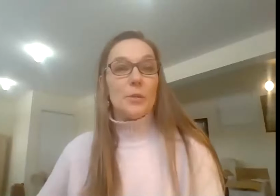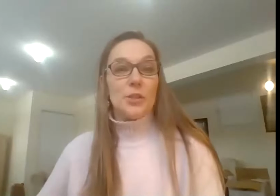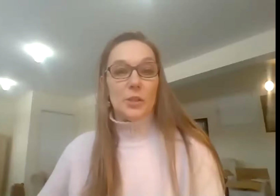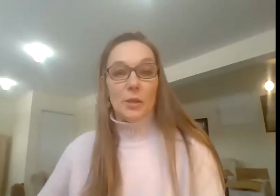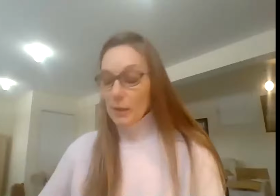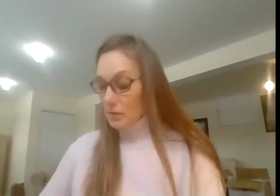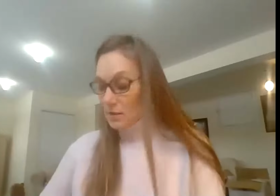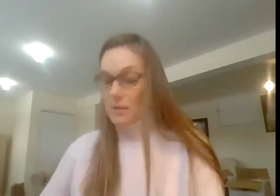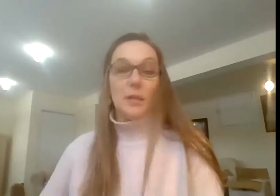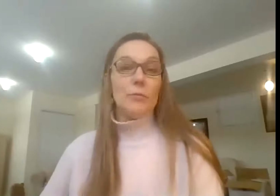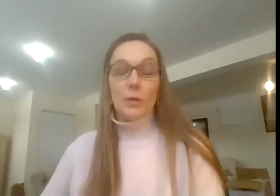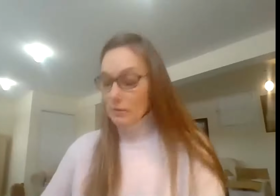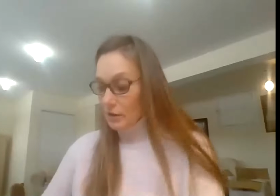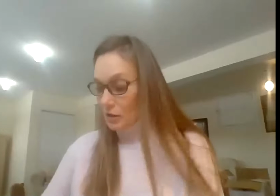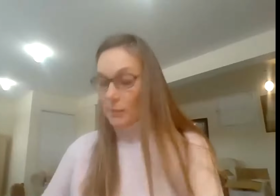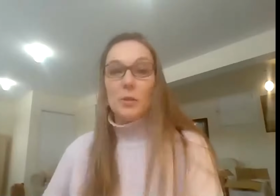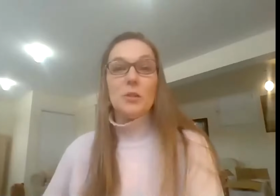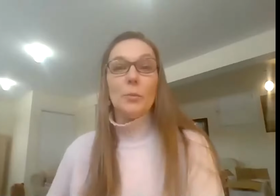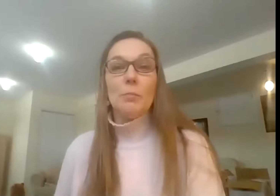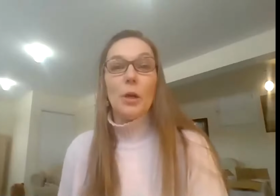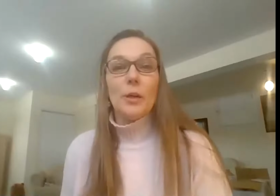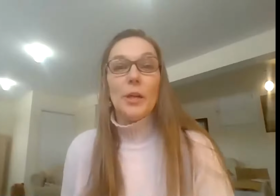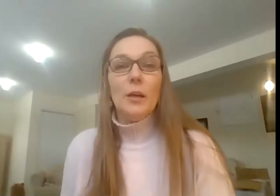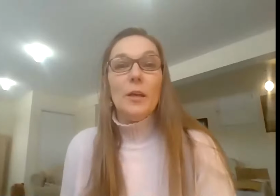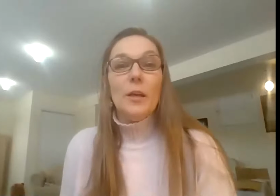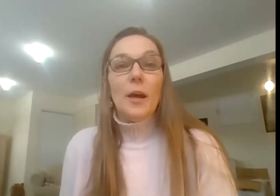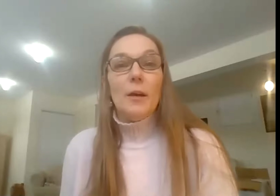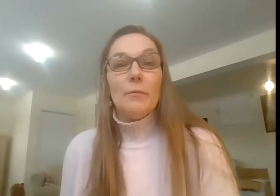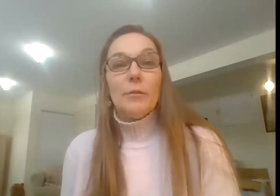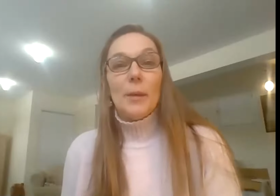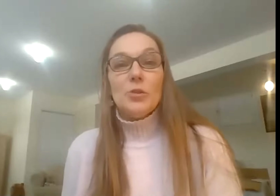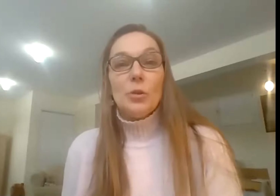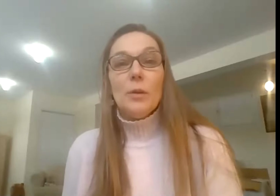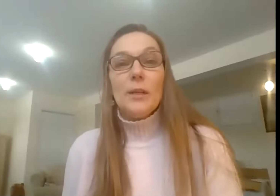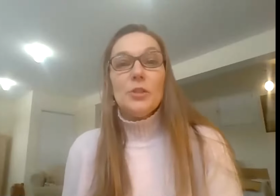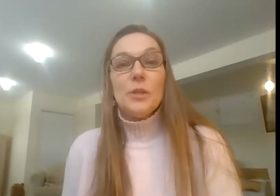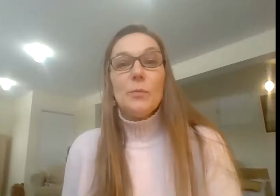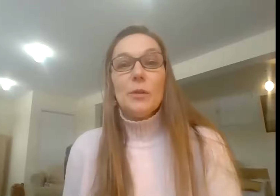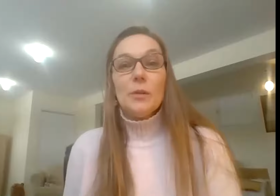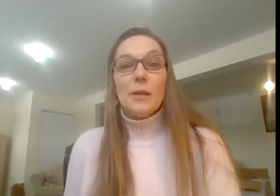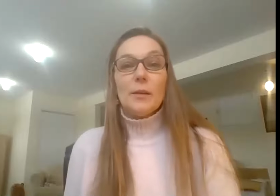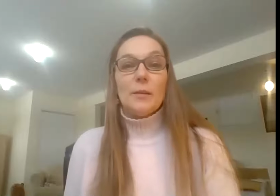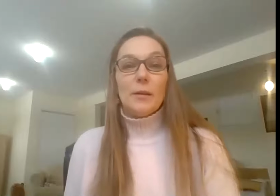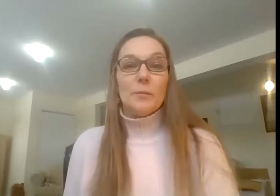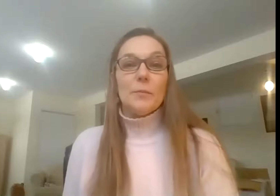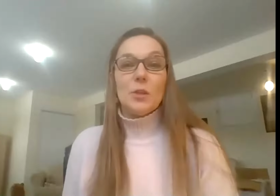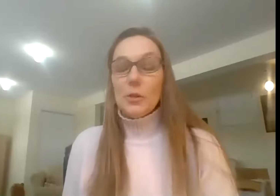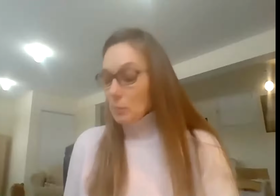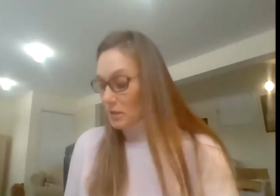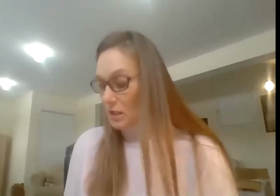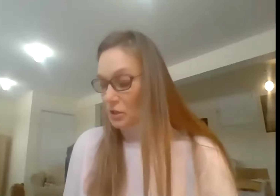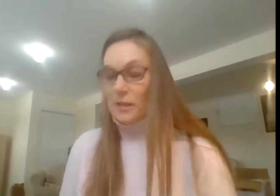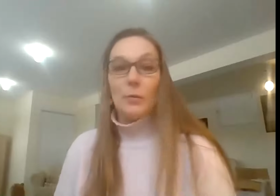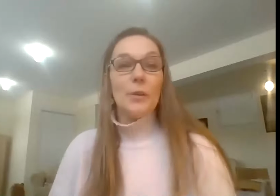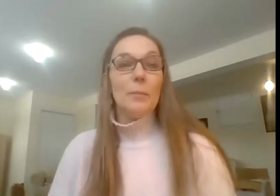their position around the need for a convention. I'm going to start with Margaret Young from Age Noble, and she will start